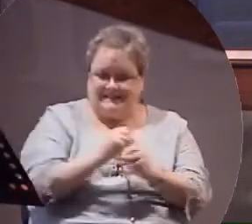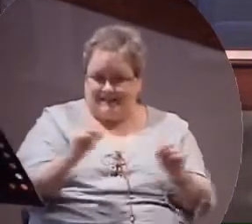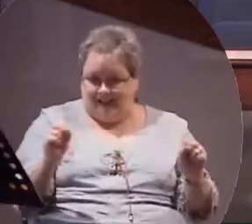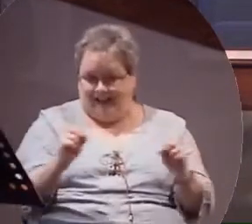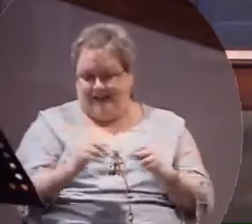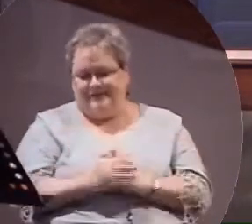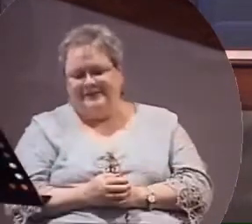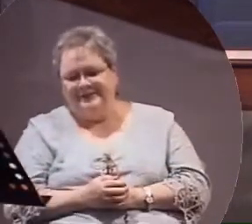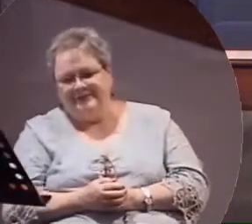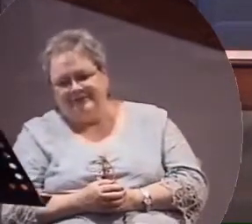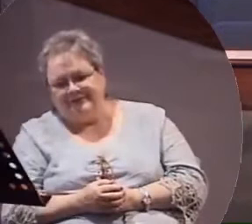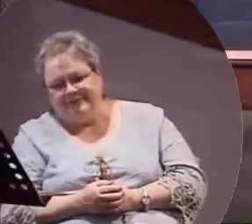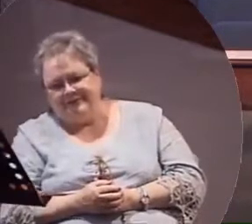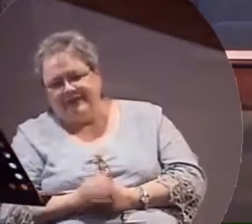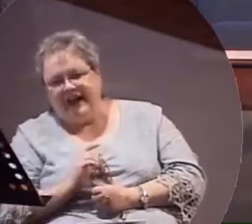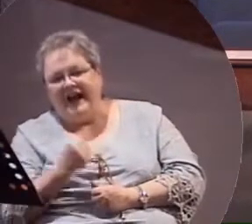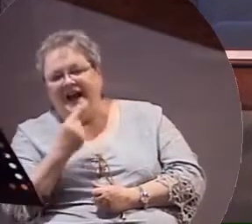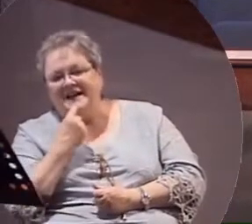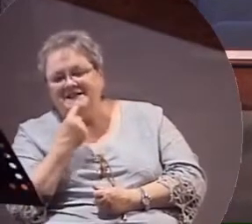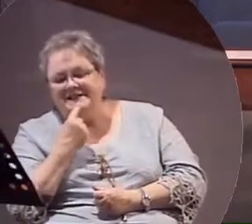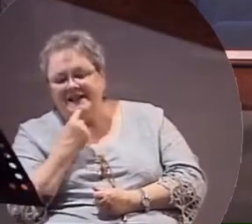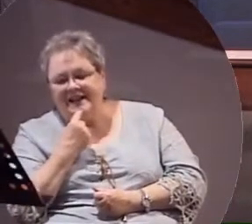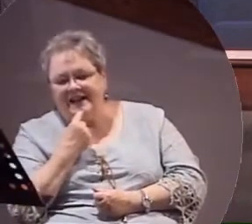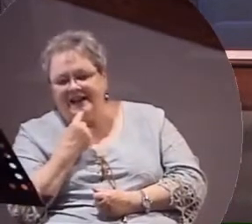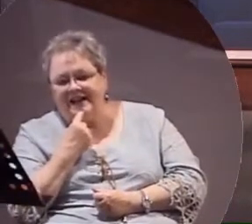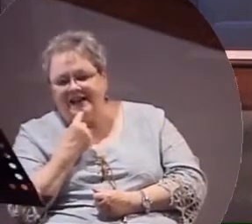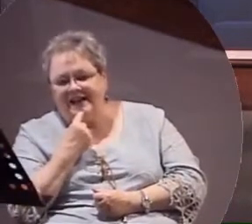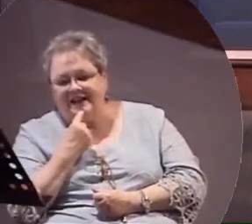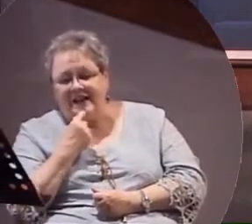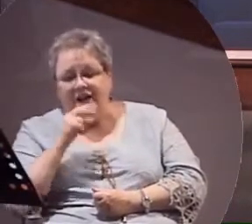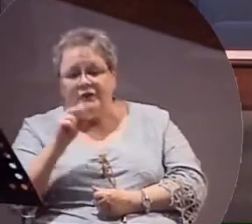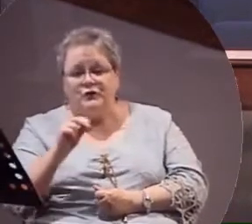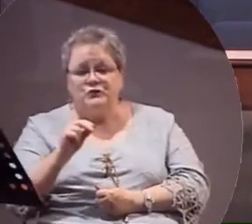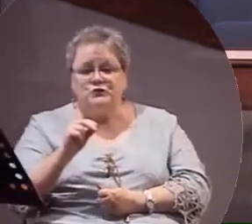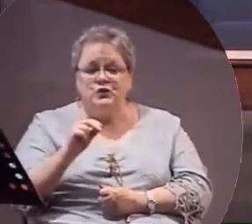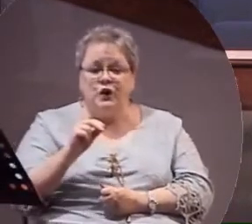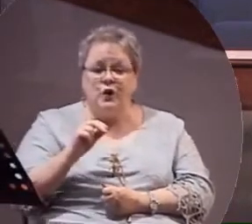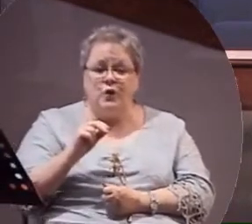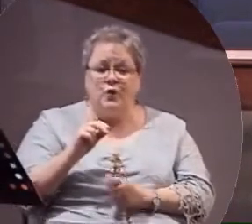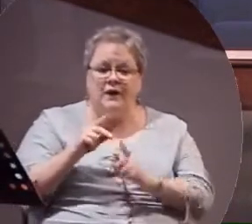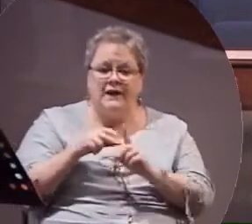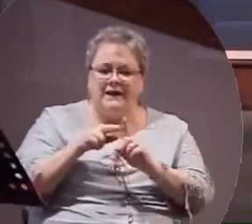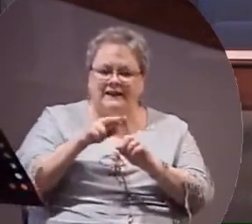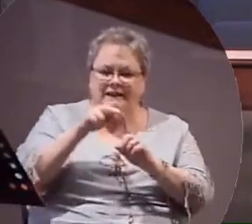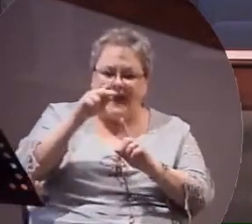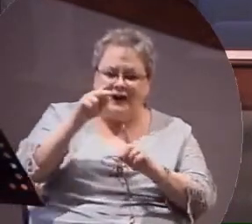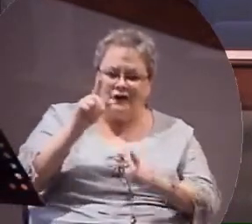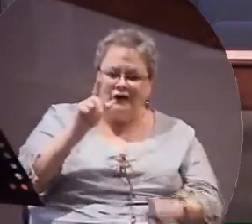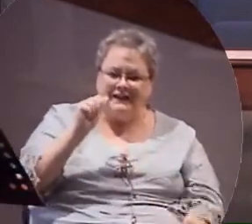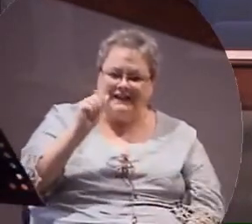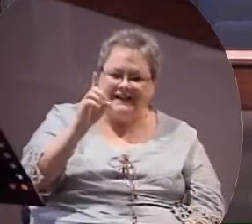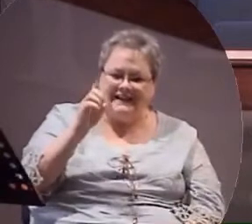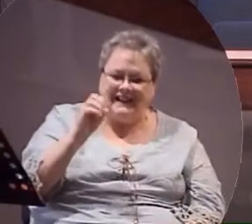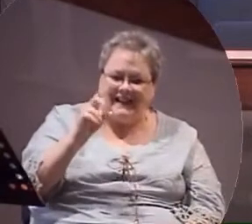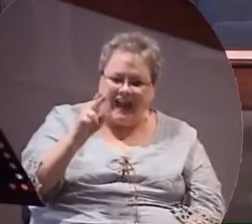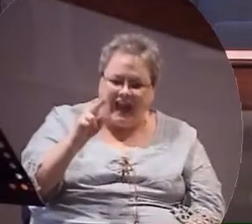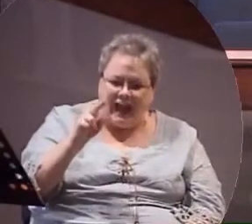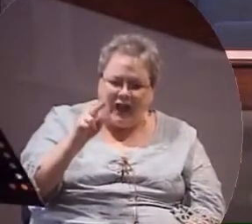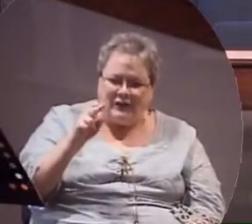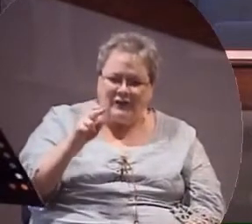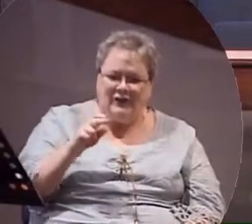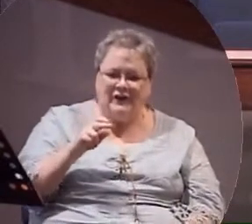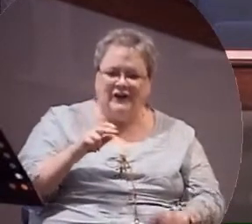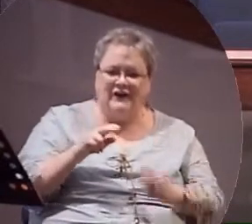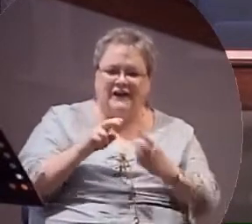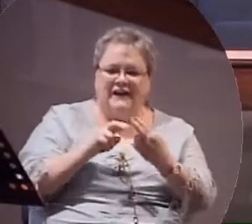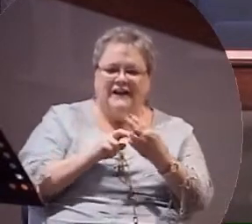I said a moment ago, there's no ladder high enough. There's no rope long enough. There's no steps